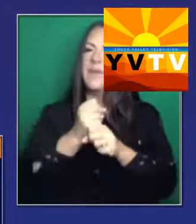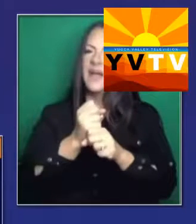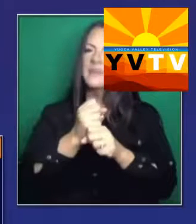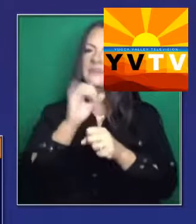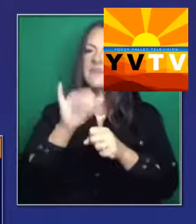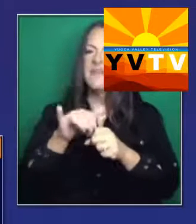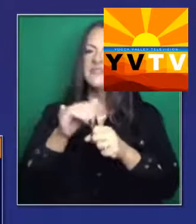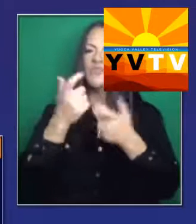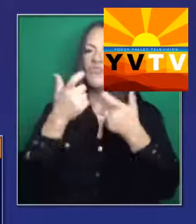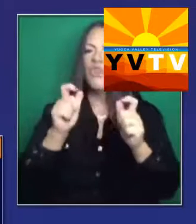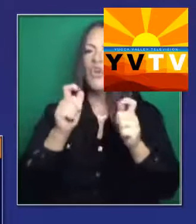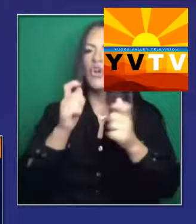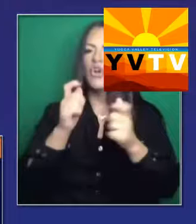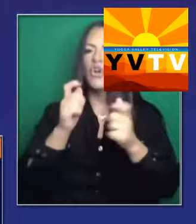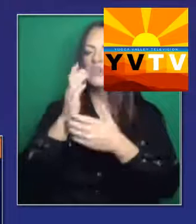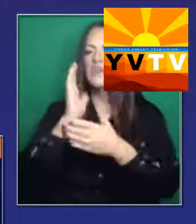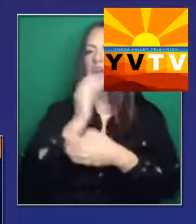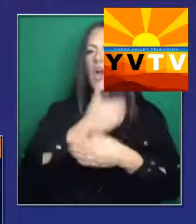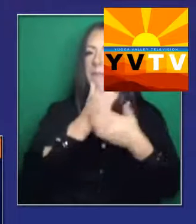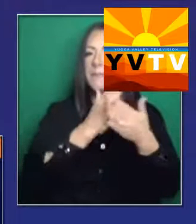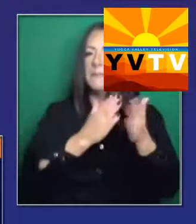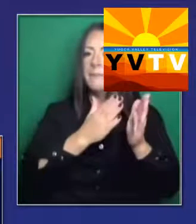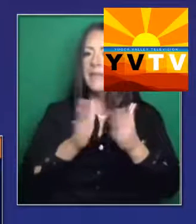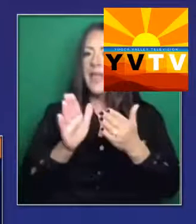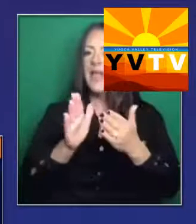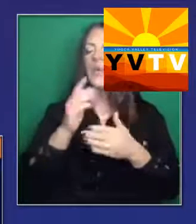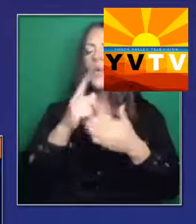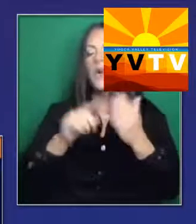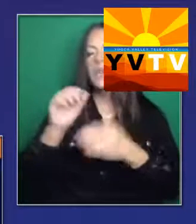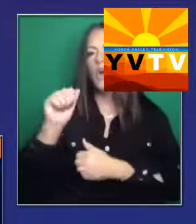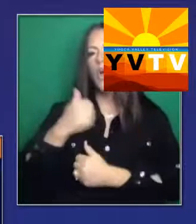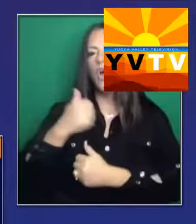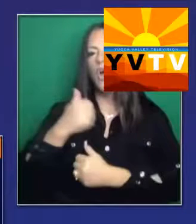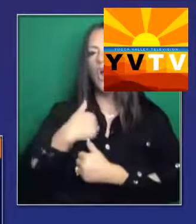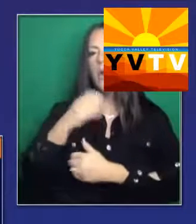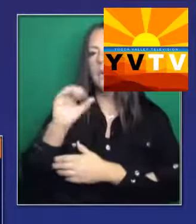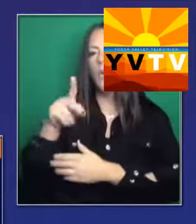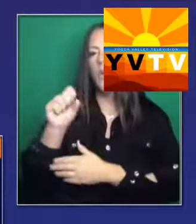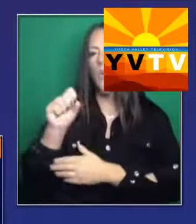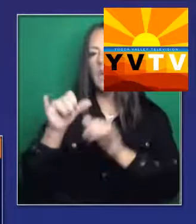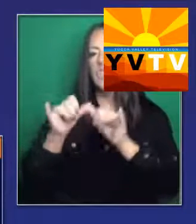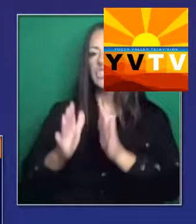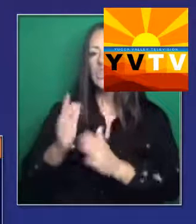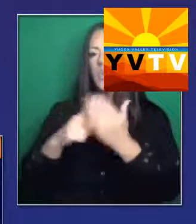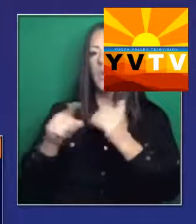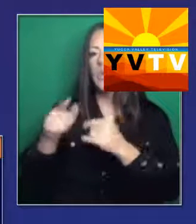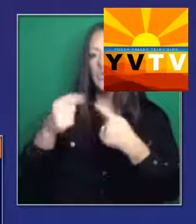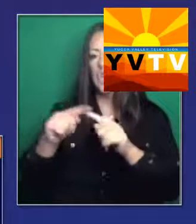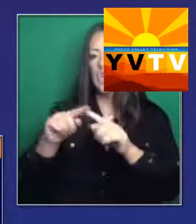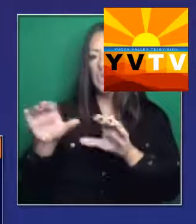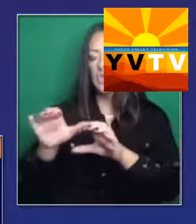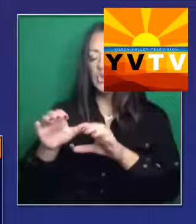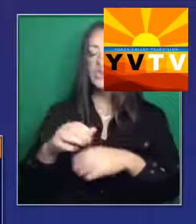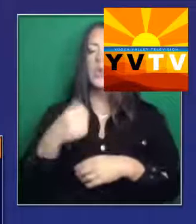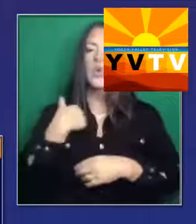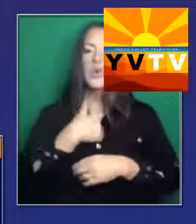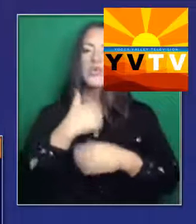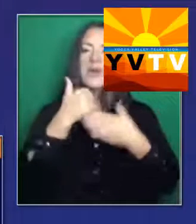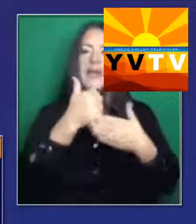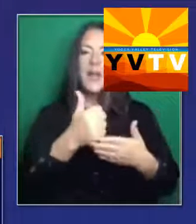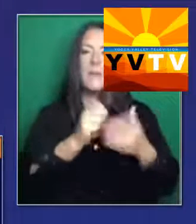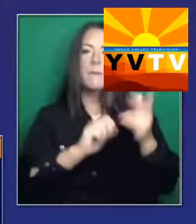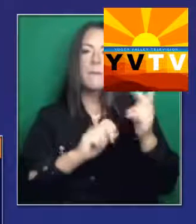strategy in terms of what the Army Corps is doing, but also what we're trying to do by getting people to move into